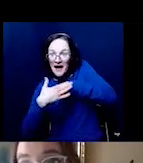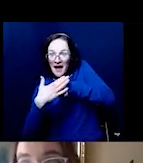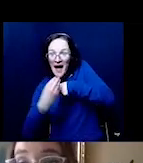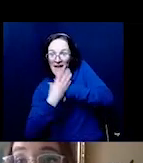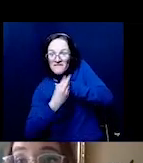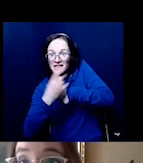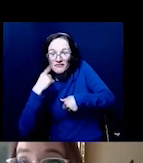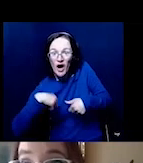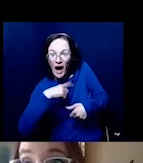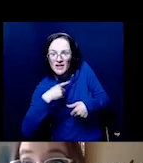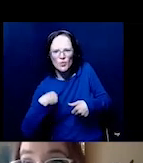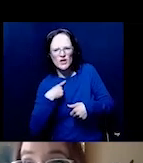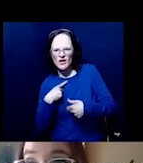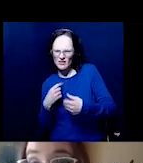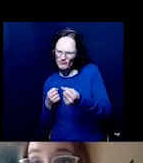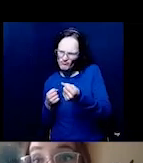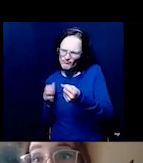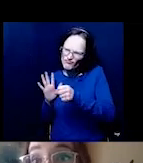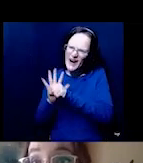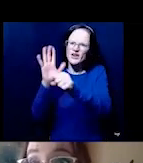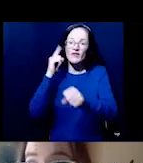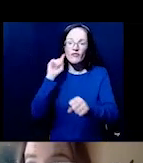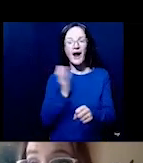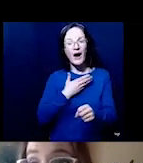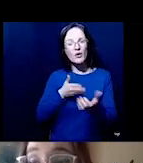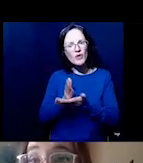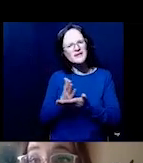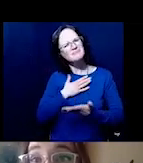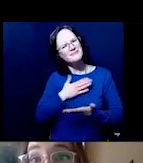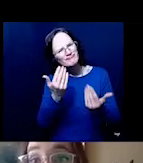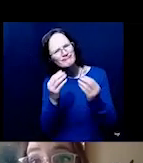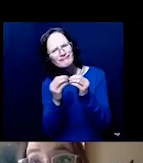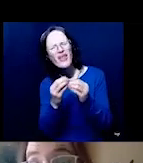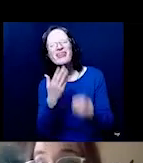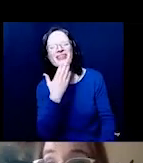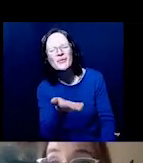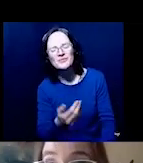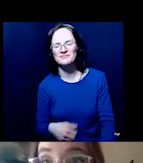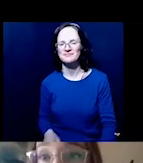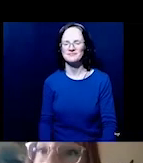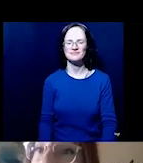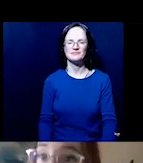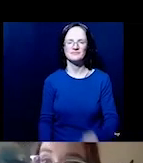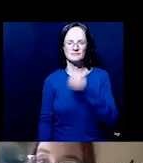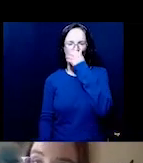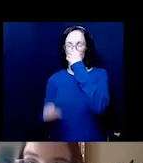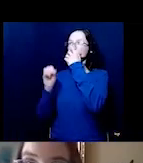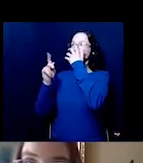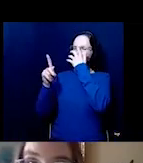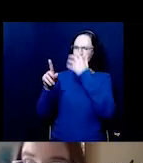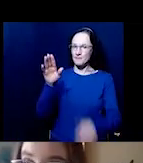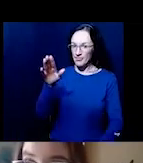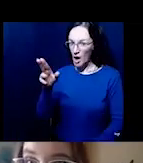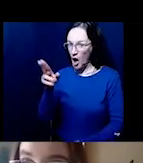our needs Yeah. met. So thank you so much. You're welcome. I'm gonna try to think of the tips because honestly, I'm a little bit